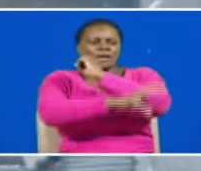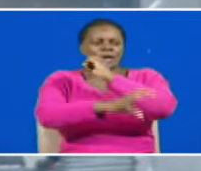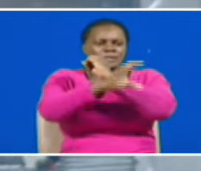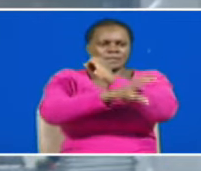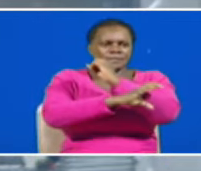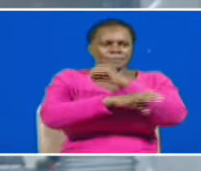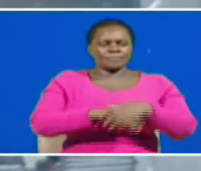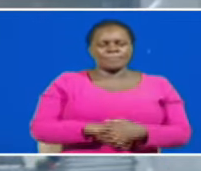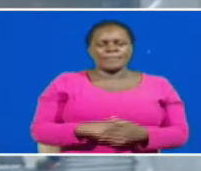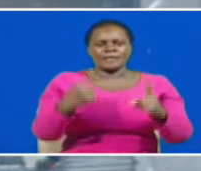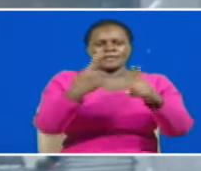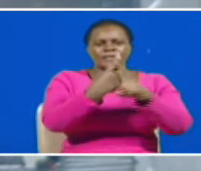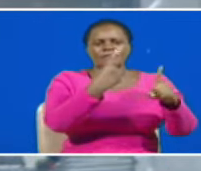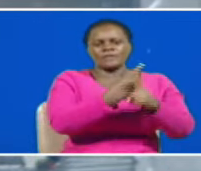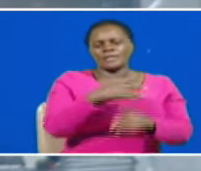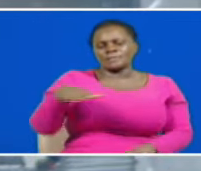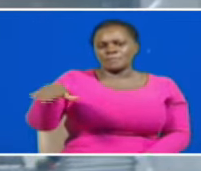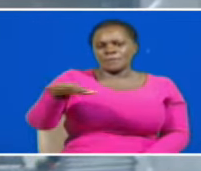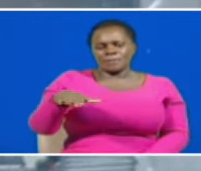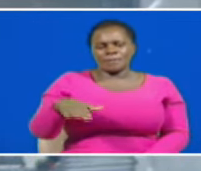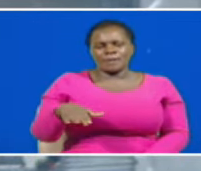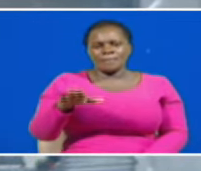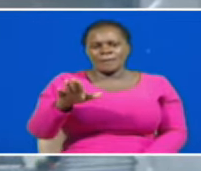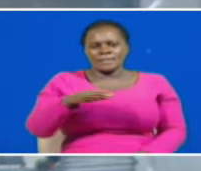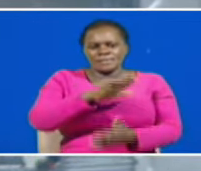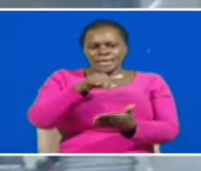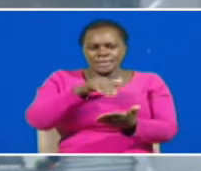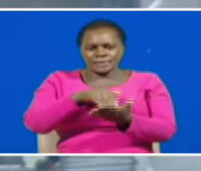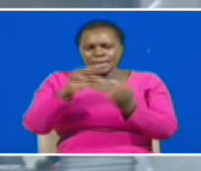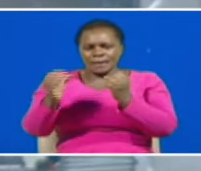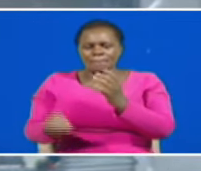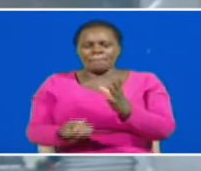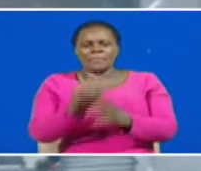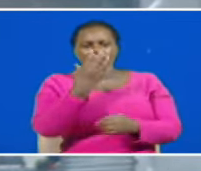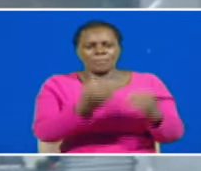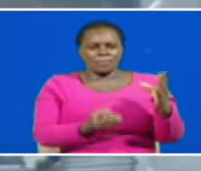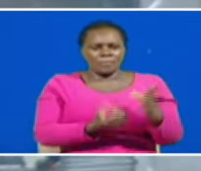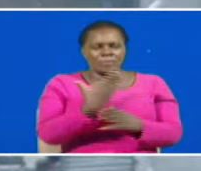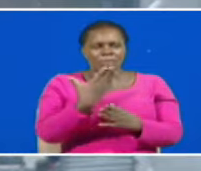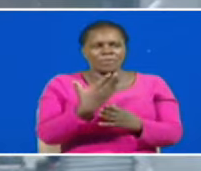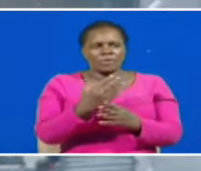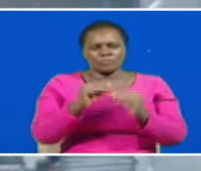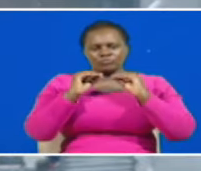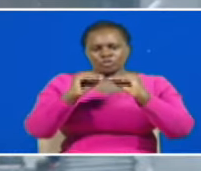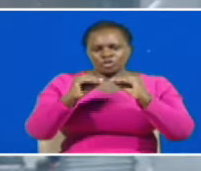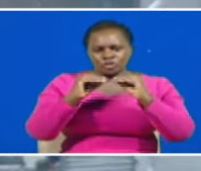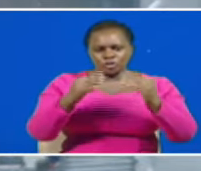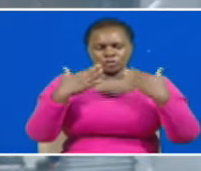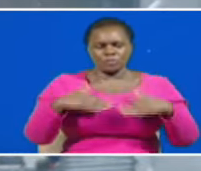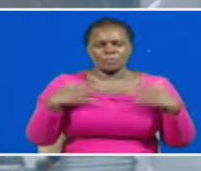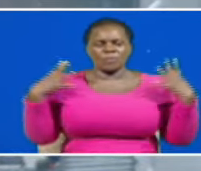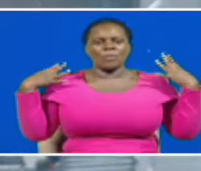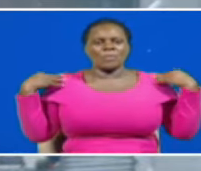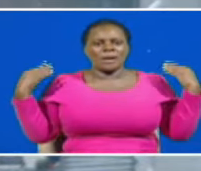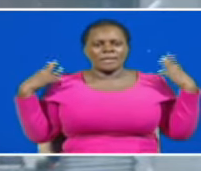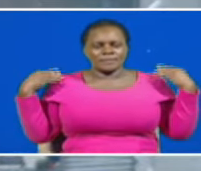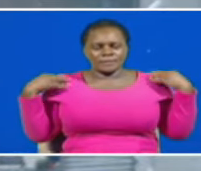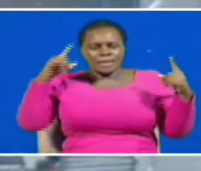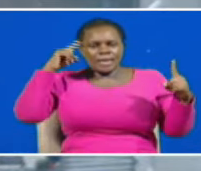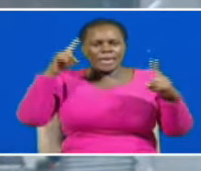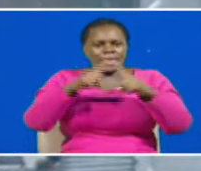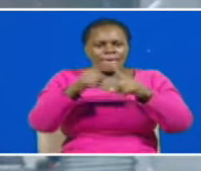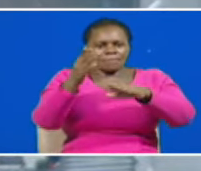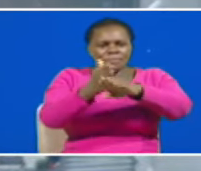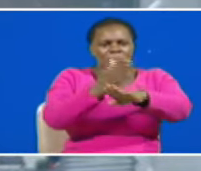Rumuruti, Mwea, Kajiado and Bita are hubs that have been set for disseminating information and practices aimed at